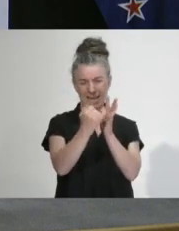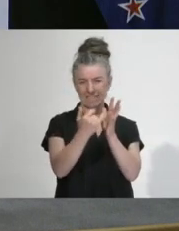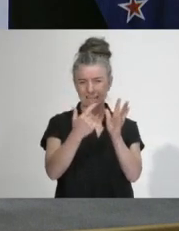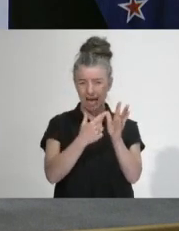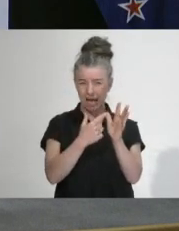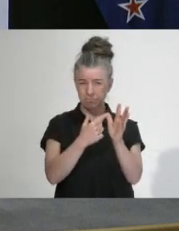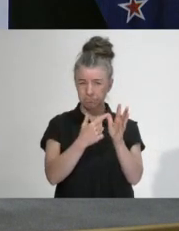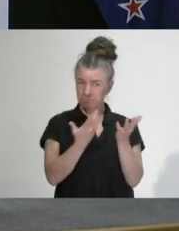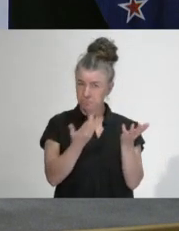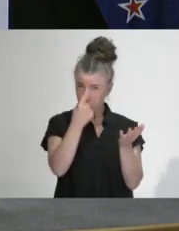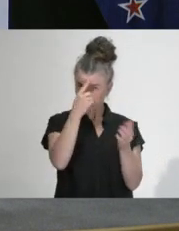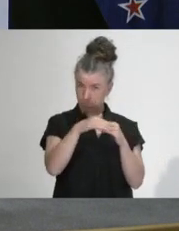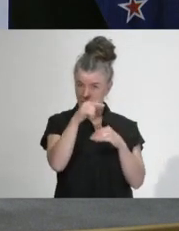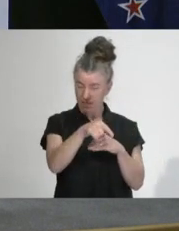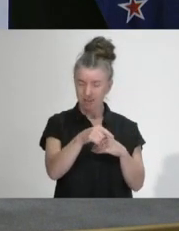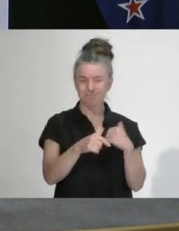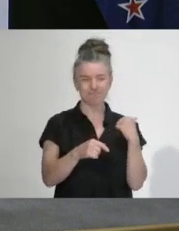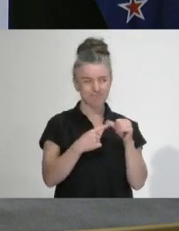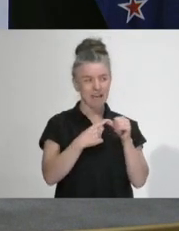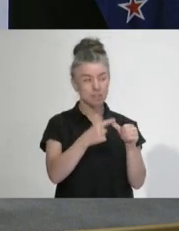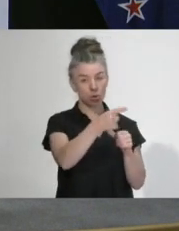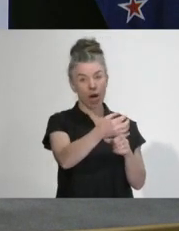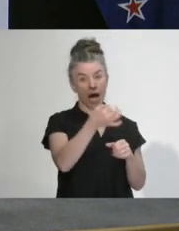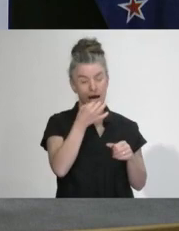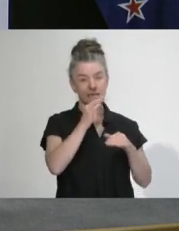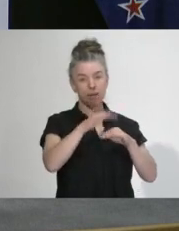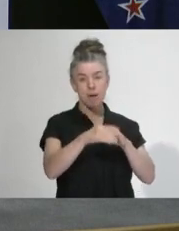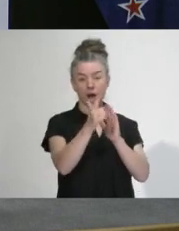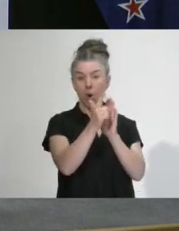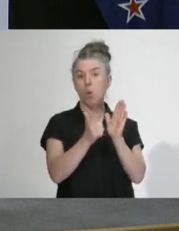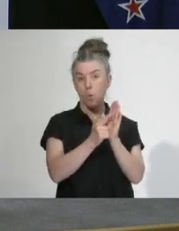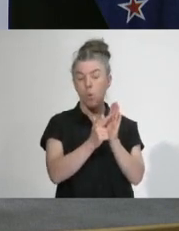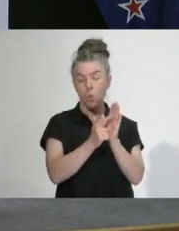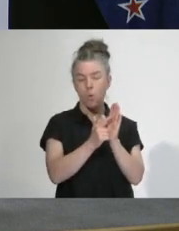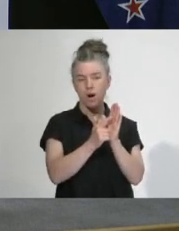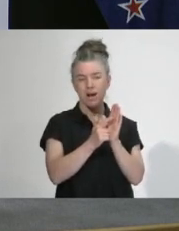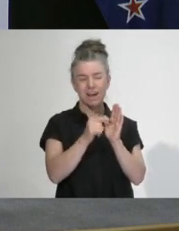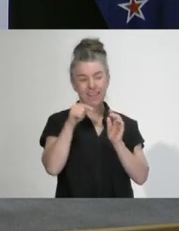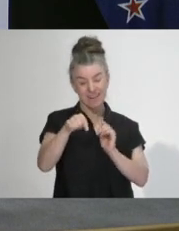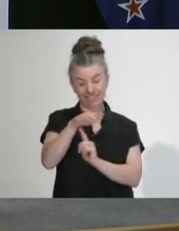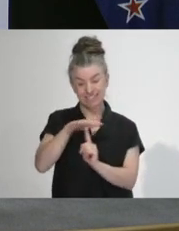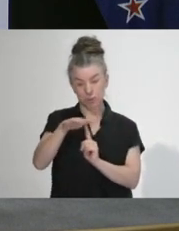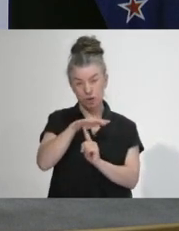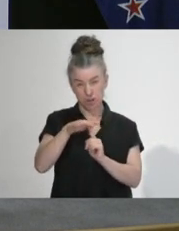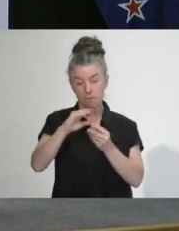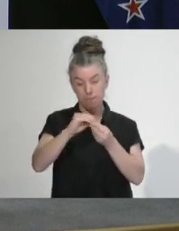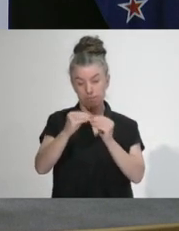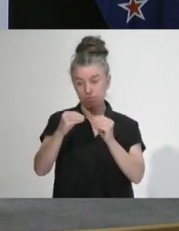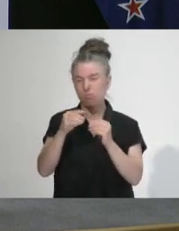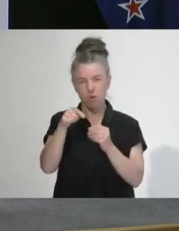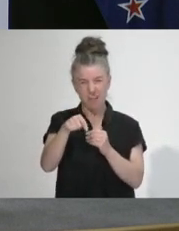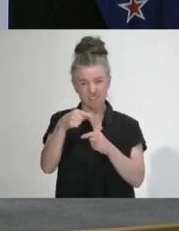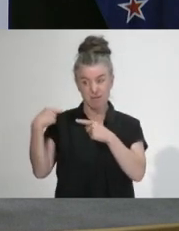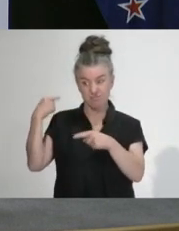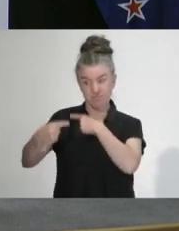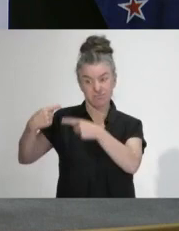One of the things I'm going to be cautious about here is, even though you've asked about the law generally, this is a case that's been going since